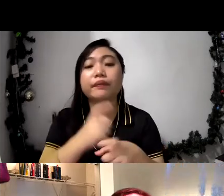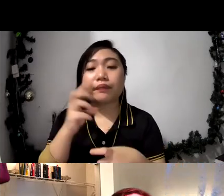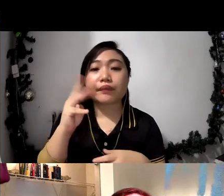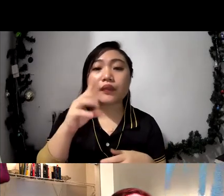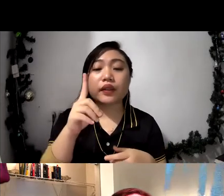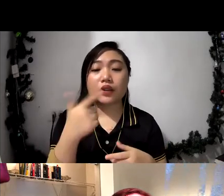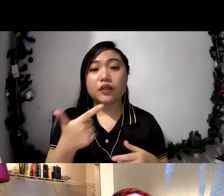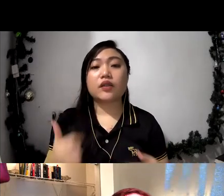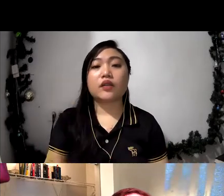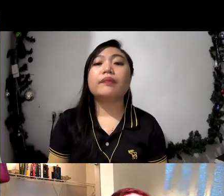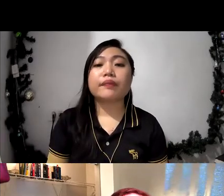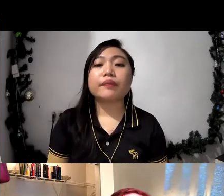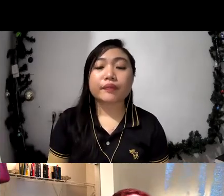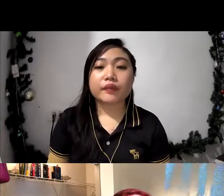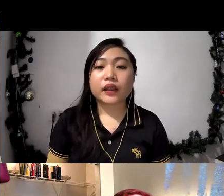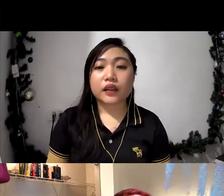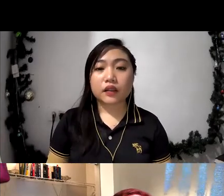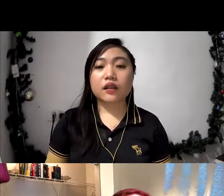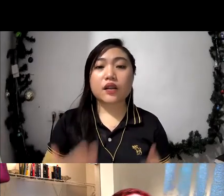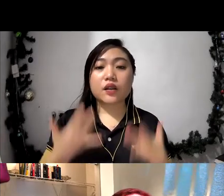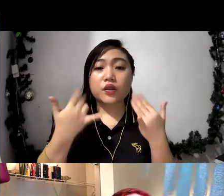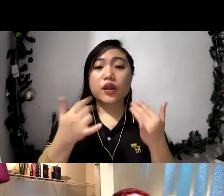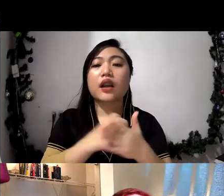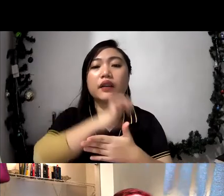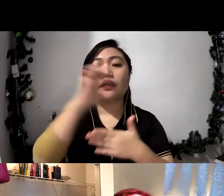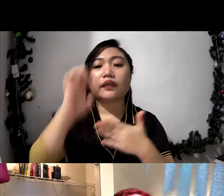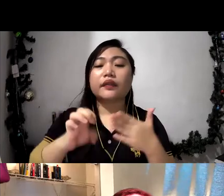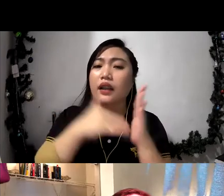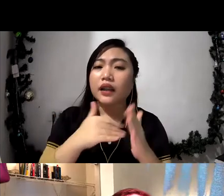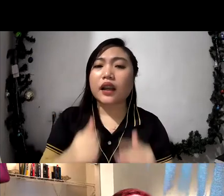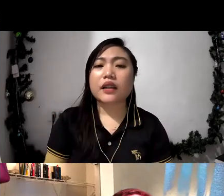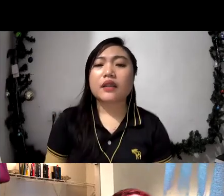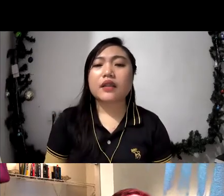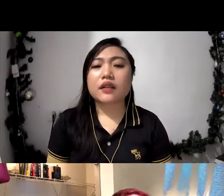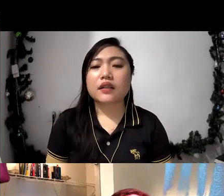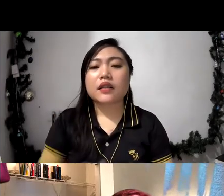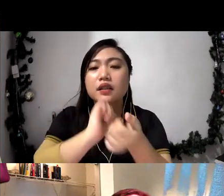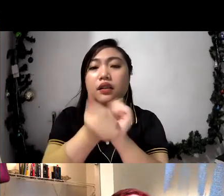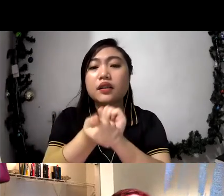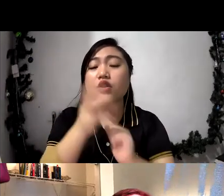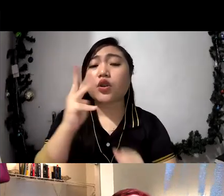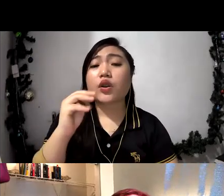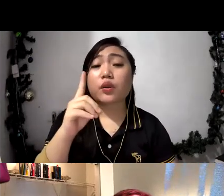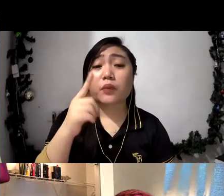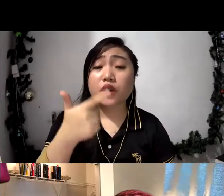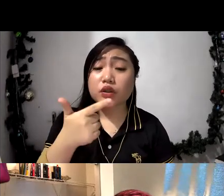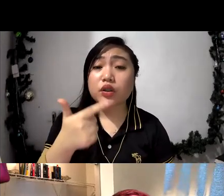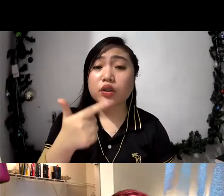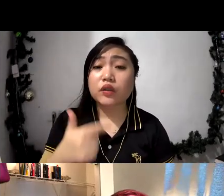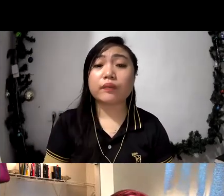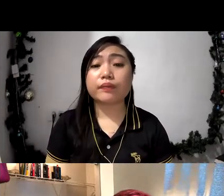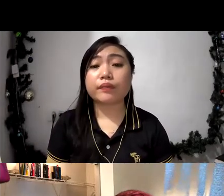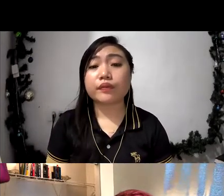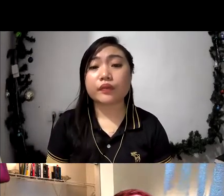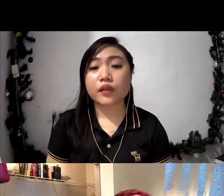klaseng mga initiative. So nag-end na naman, no, as MDG, very concrete yung gender, no, as a cross-cutting team